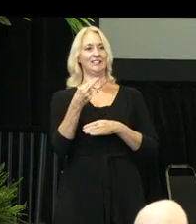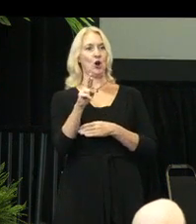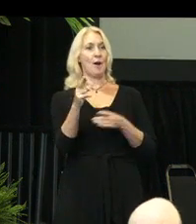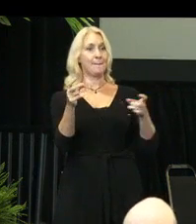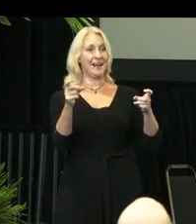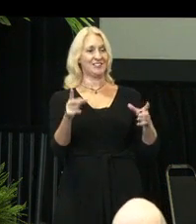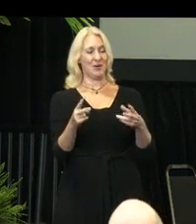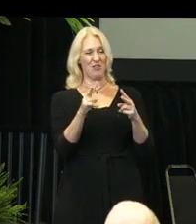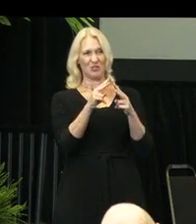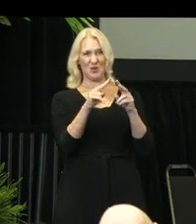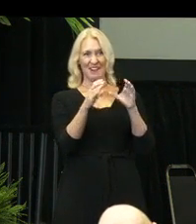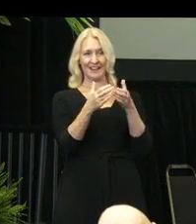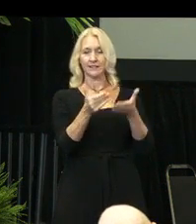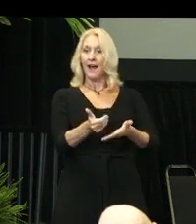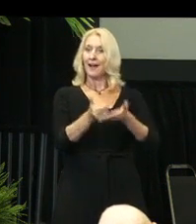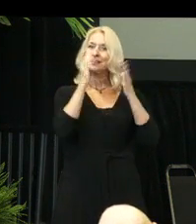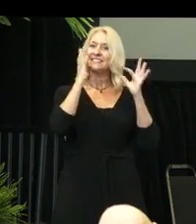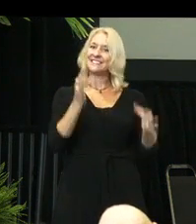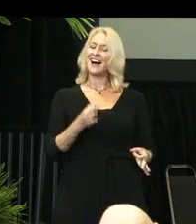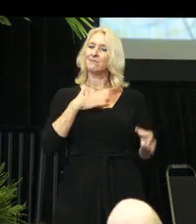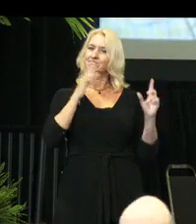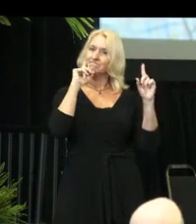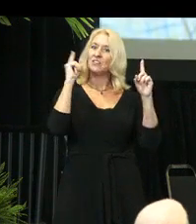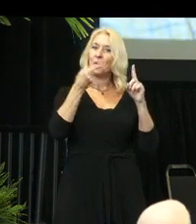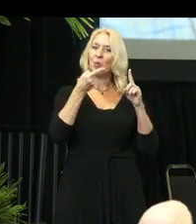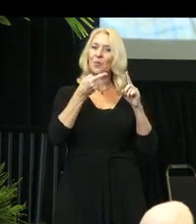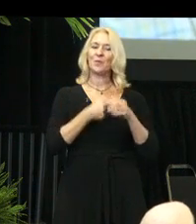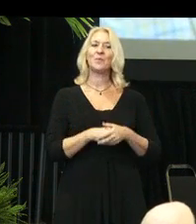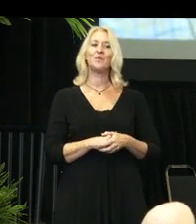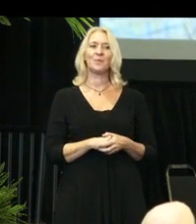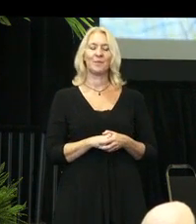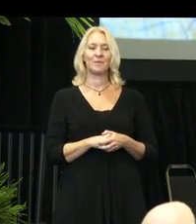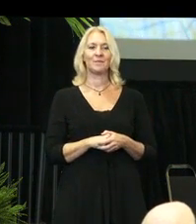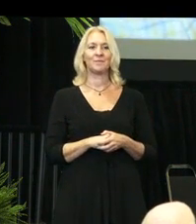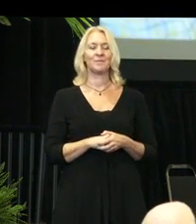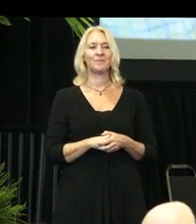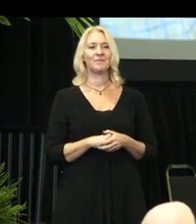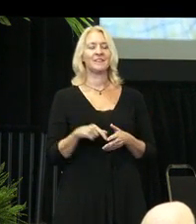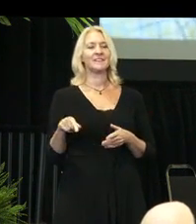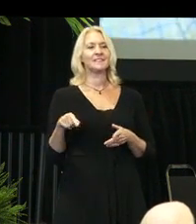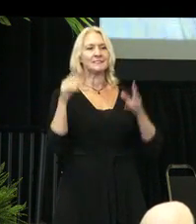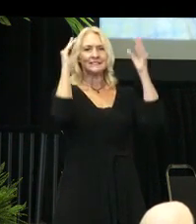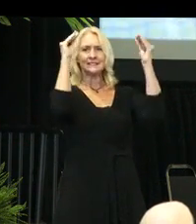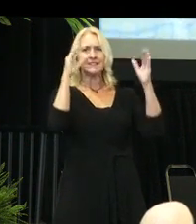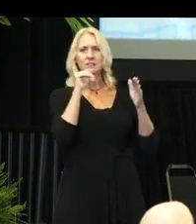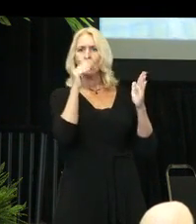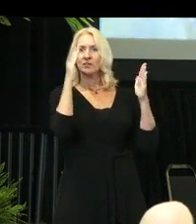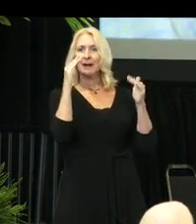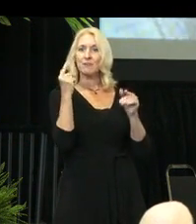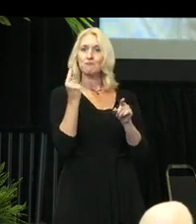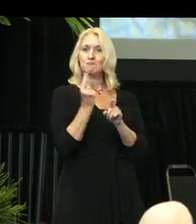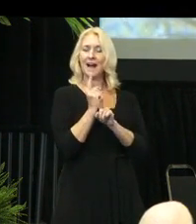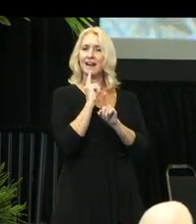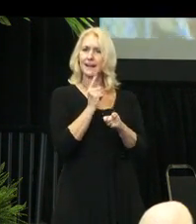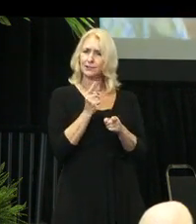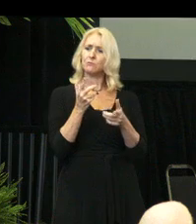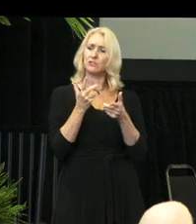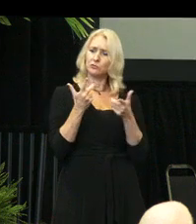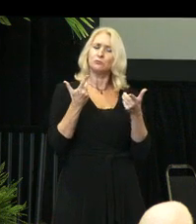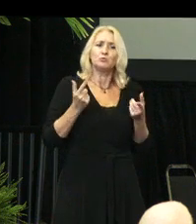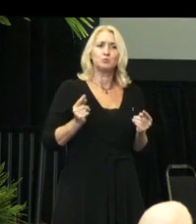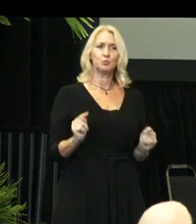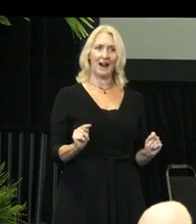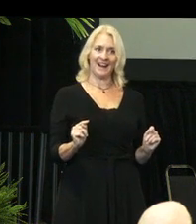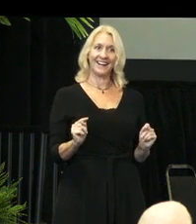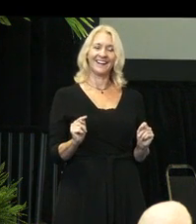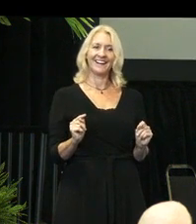those professors inadvertently helped me decide what I wanted to do. But she doesn't expect you to get the right answer. She just wants you to make the attempt.